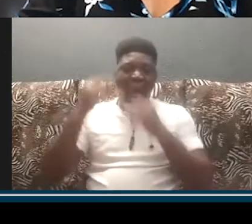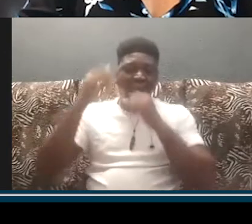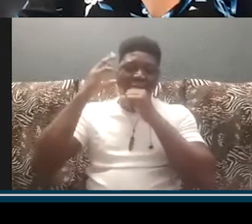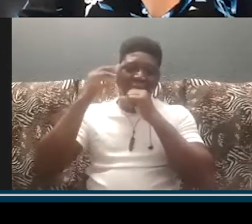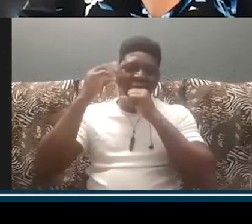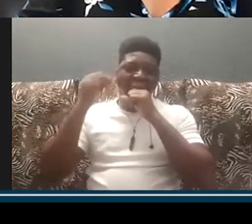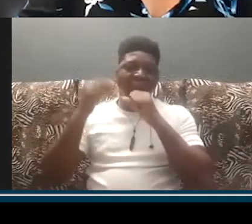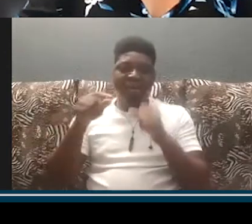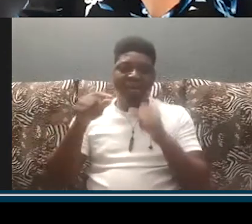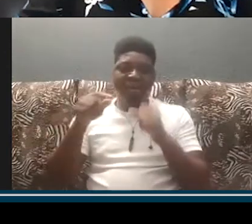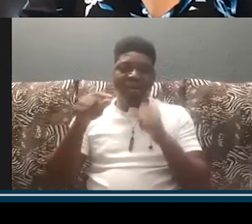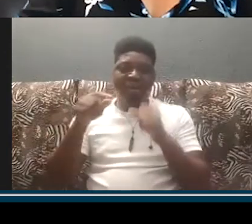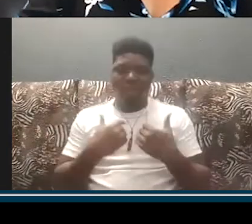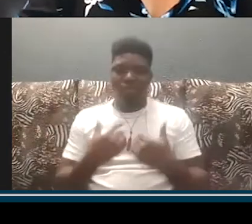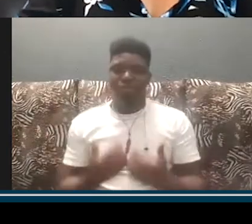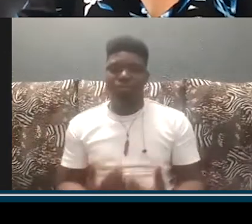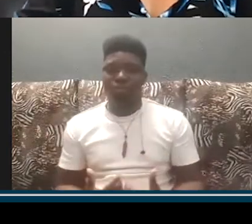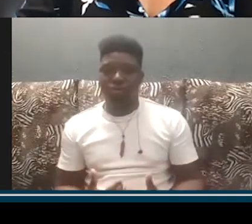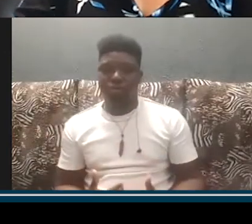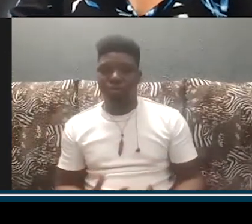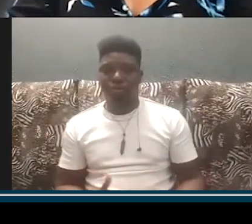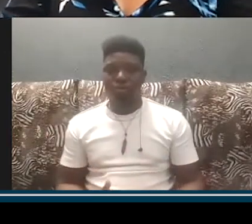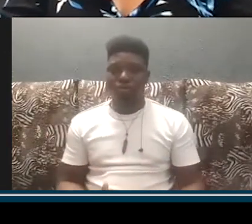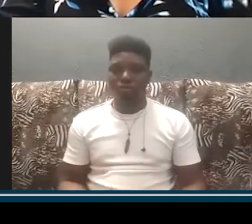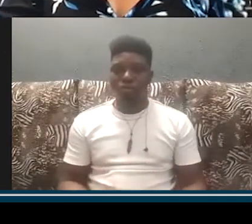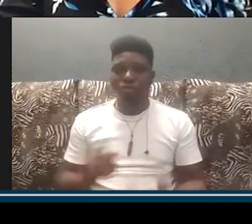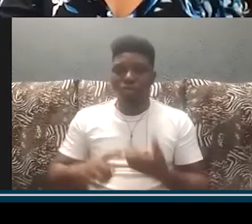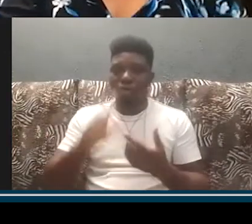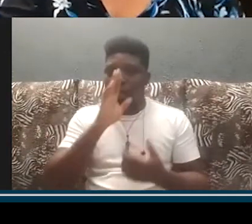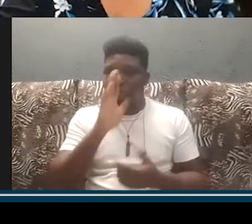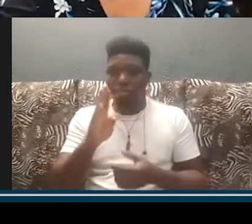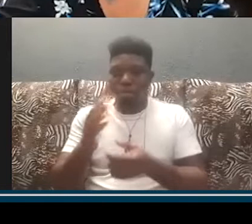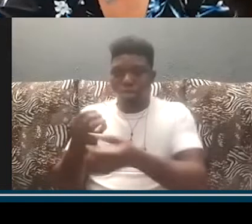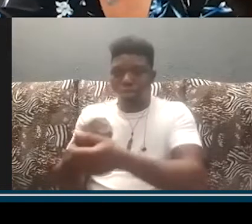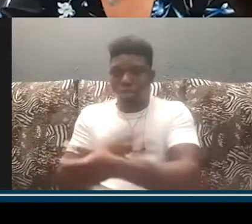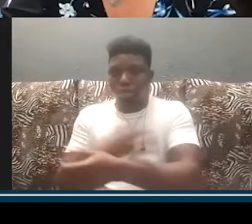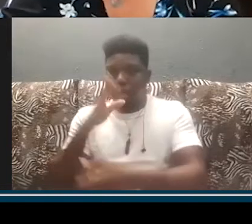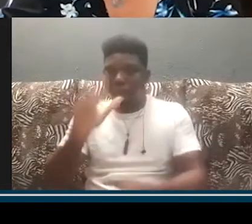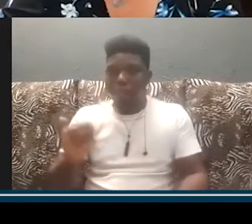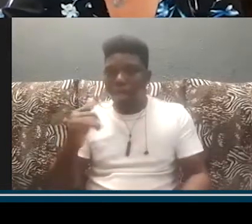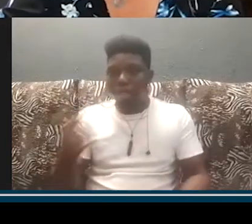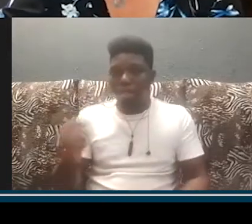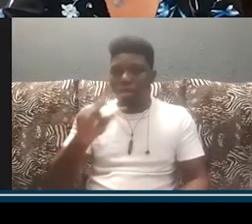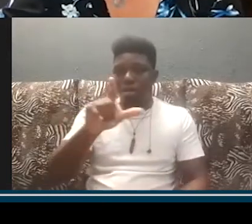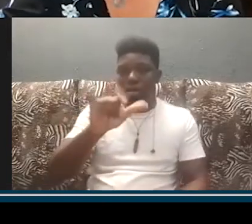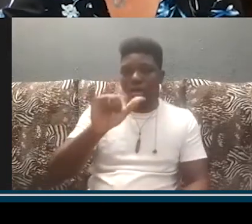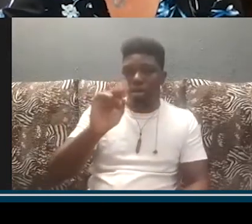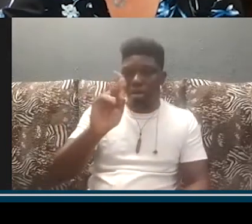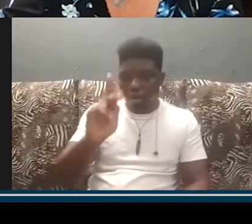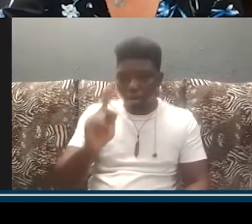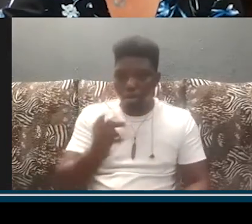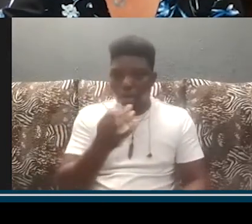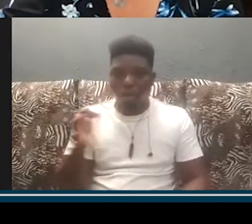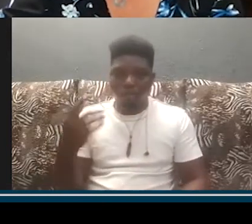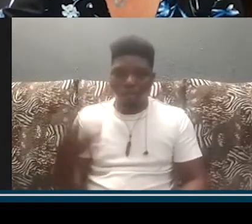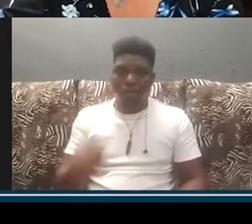haven't been impacted by the label of disability necessarily impacting